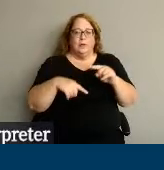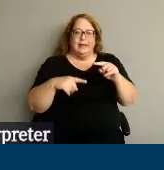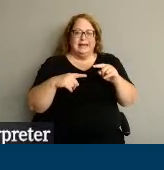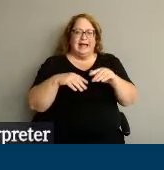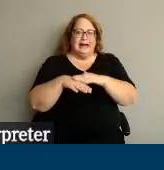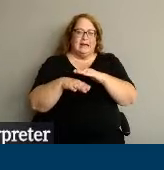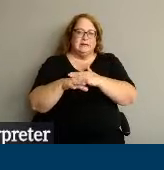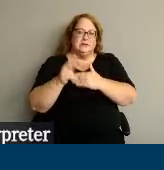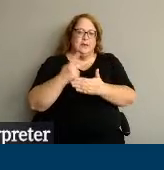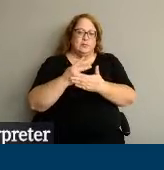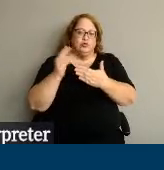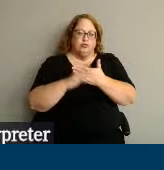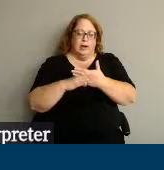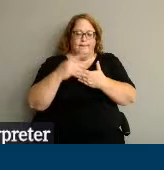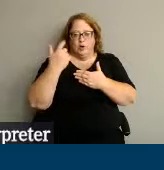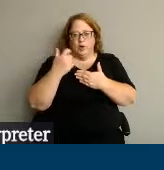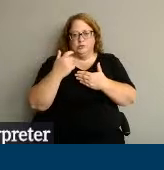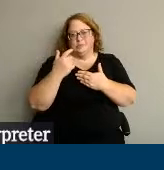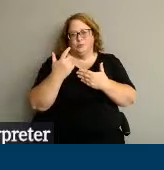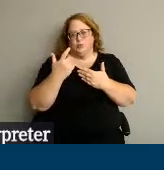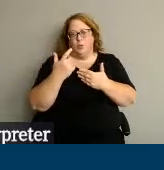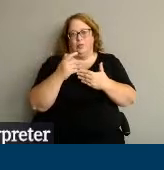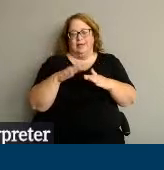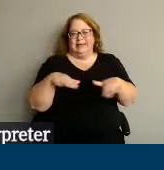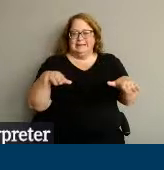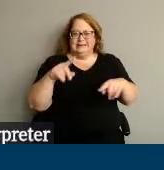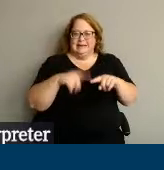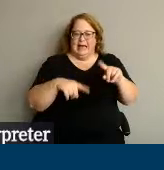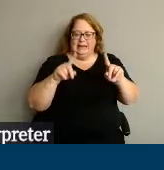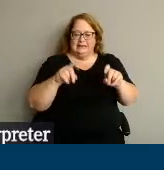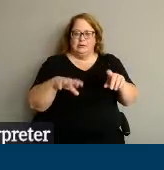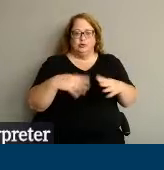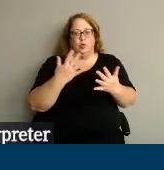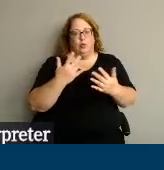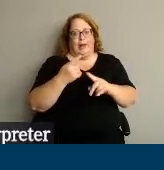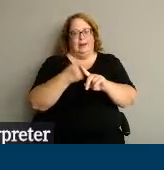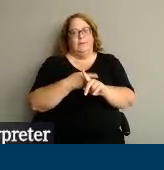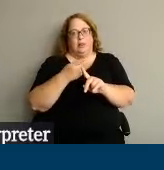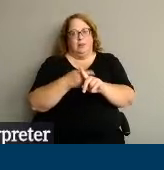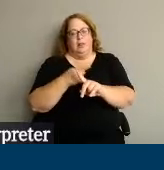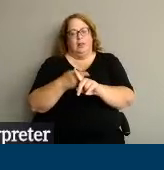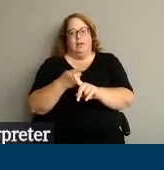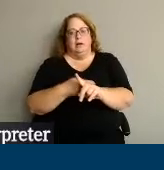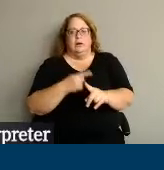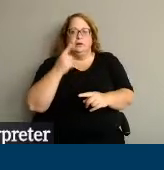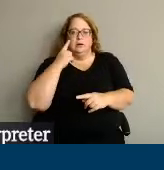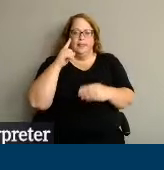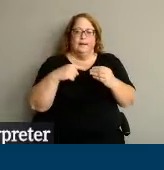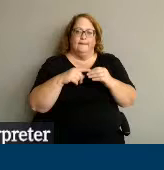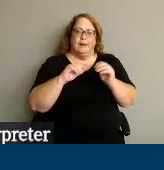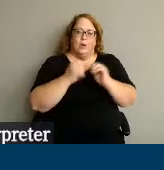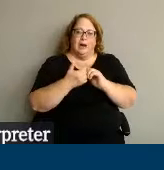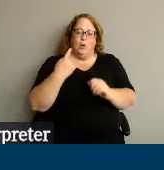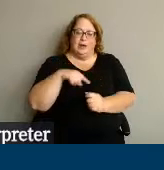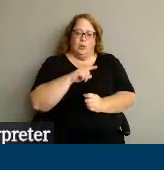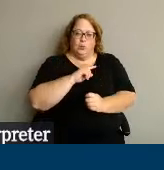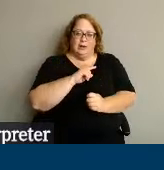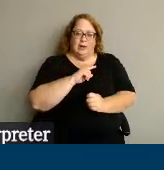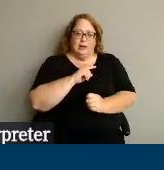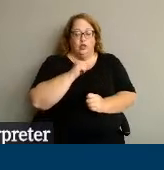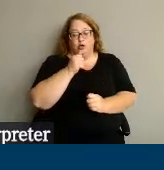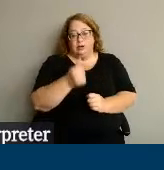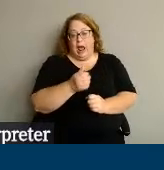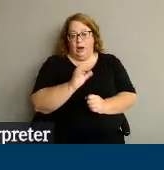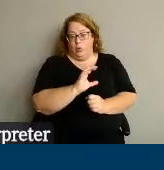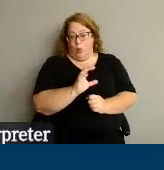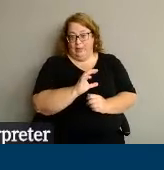the program because their children can't get screened, and they're just waiting months and months and months. And I think about, like, how can we, though they are a coalition